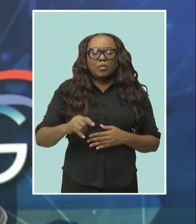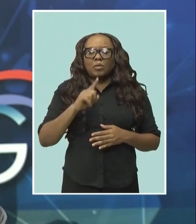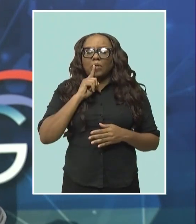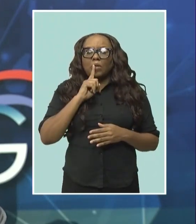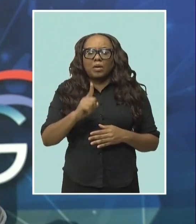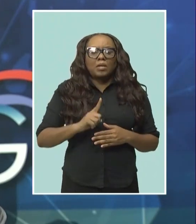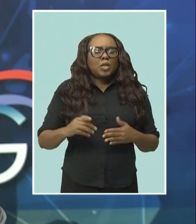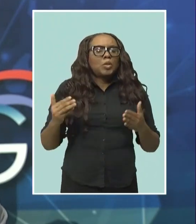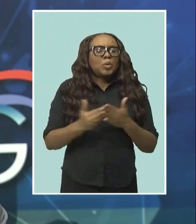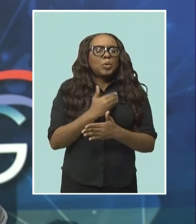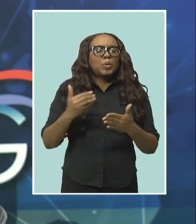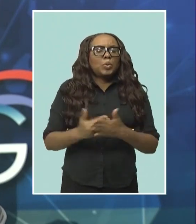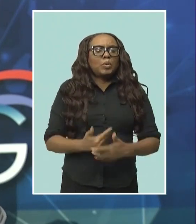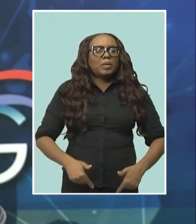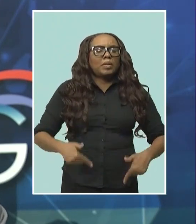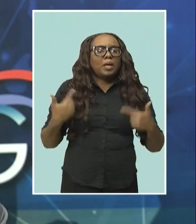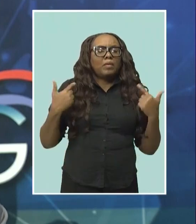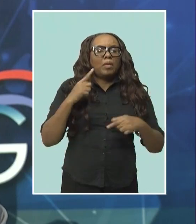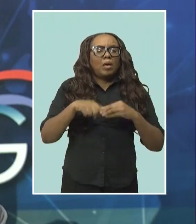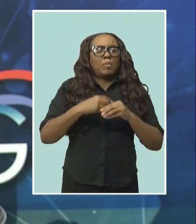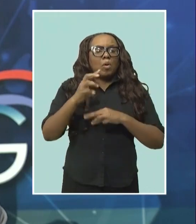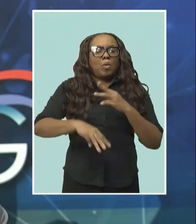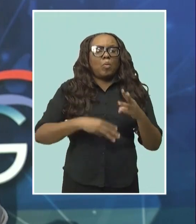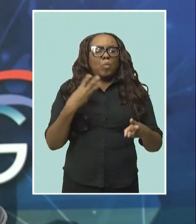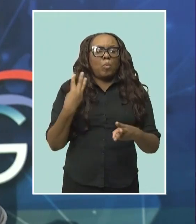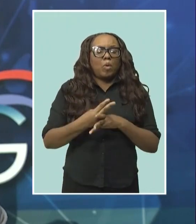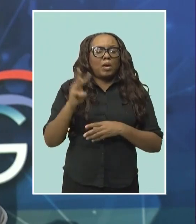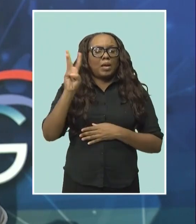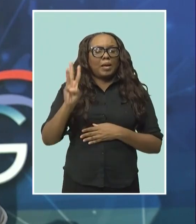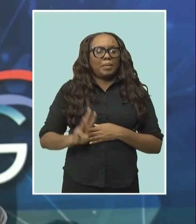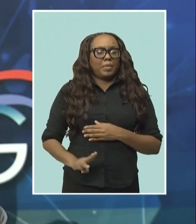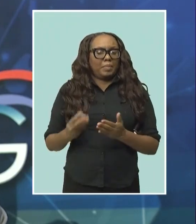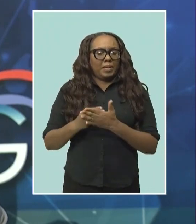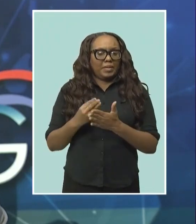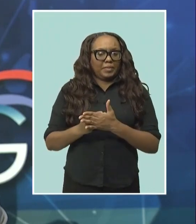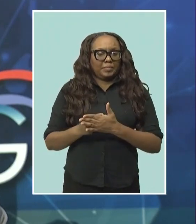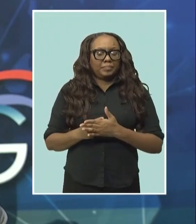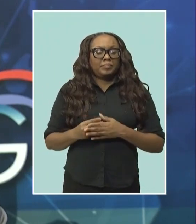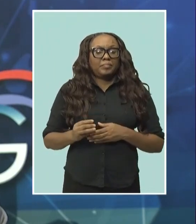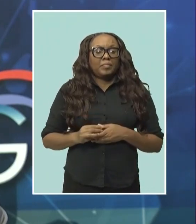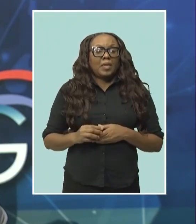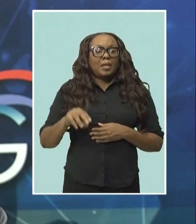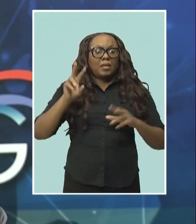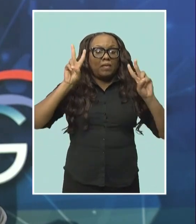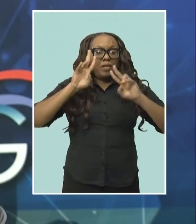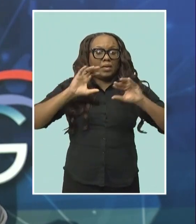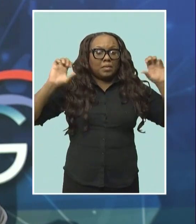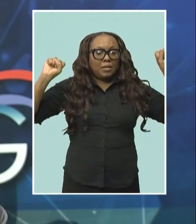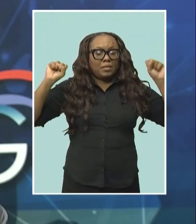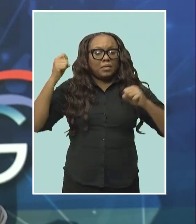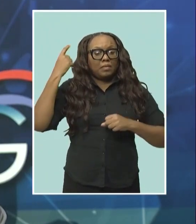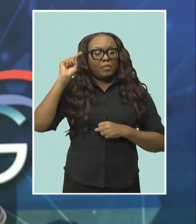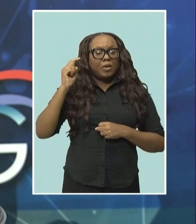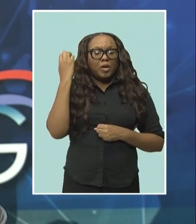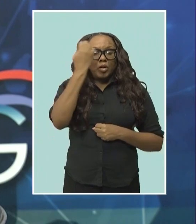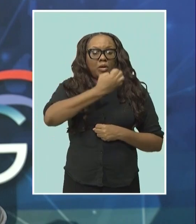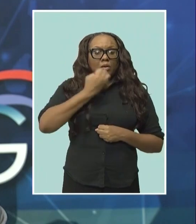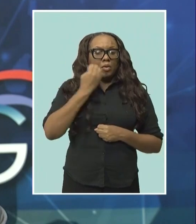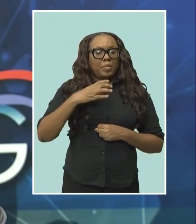climate financing. That assertion from the Executive Vice President for the European Commission, His Excellency